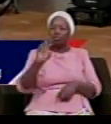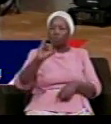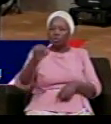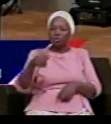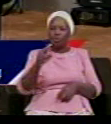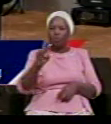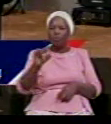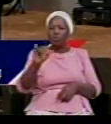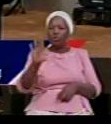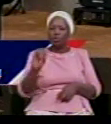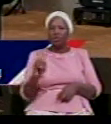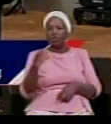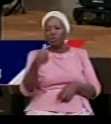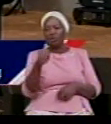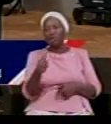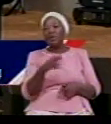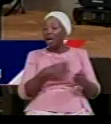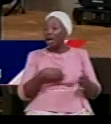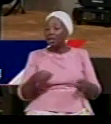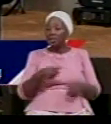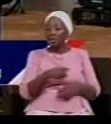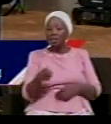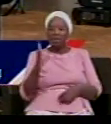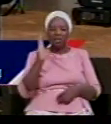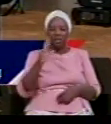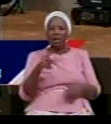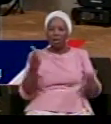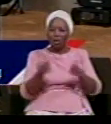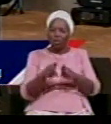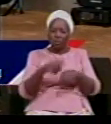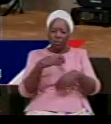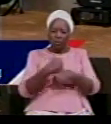thereof. They shall also make